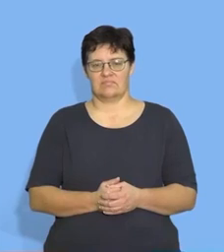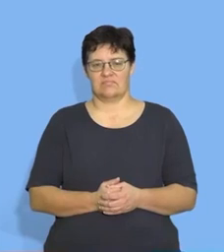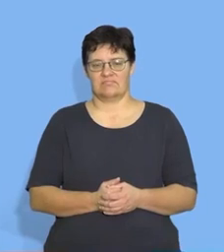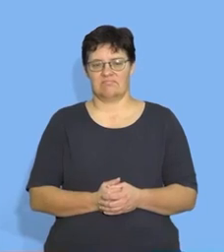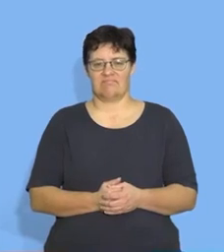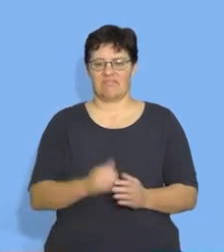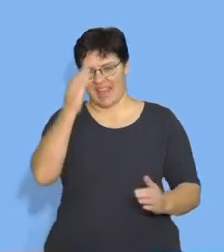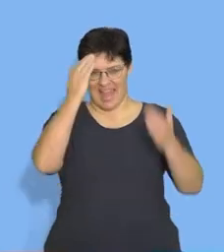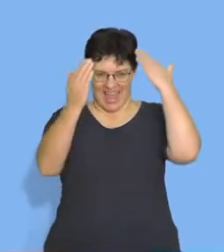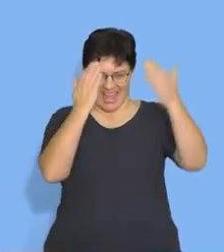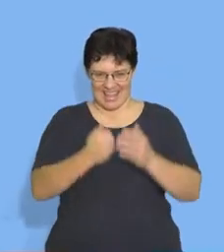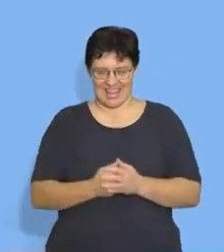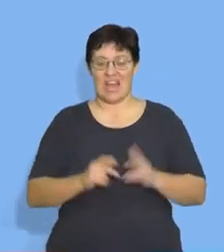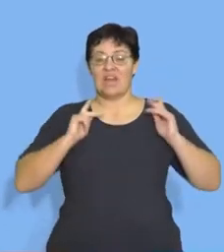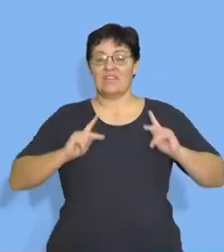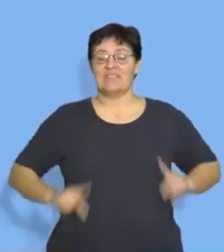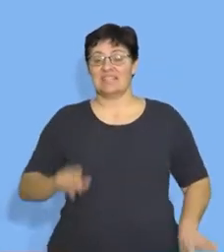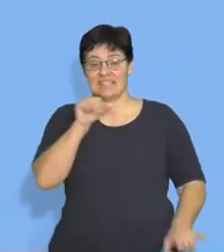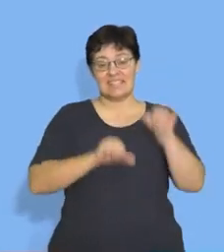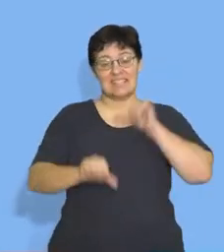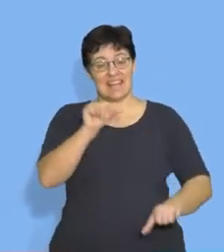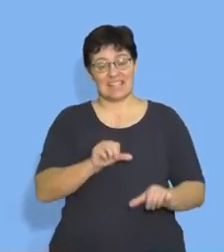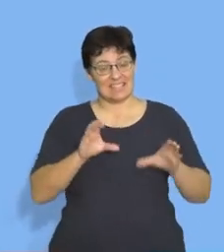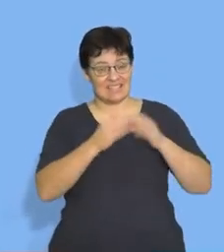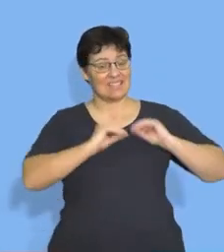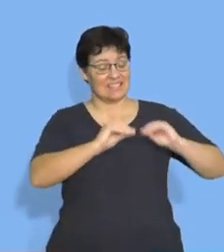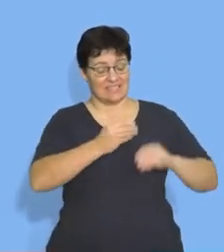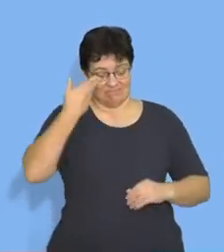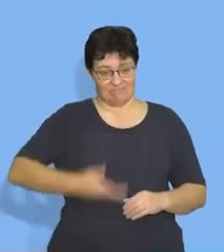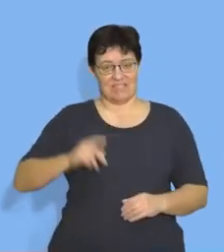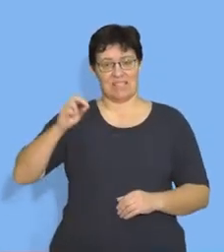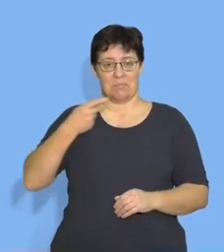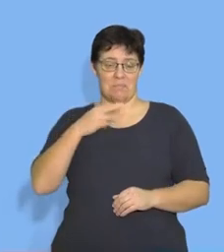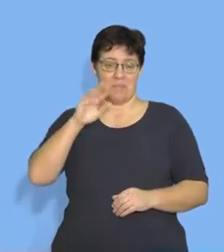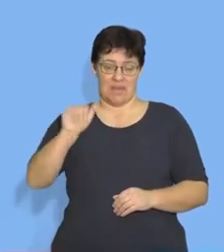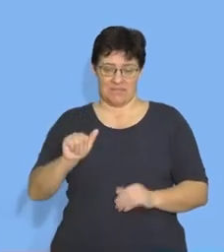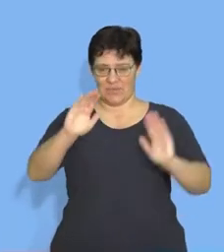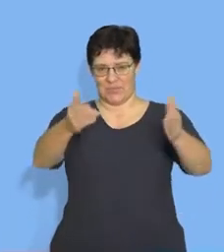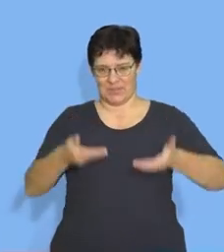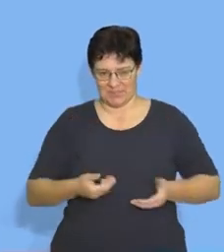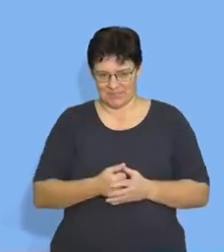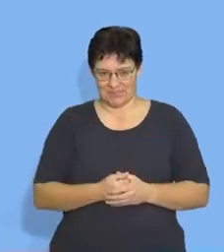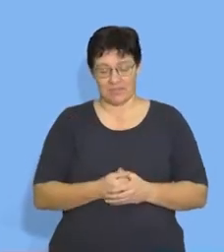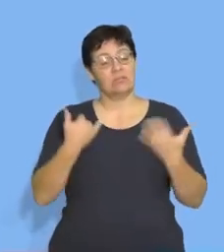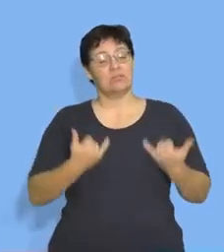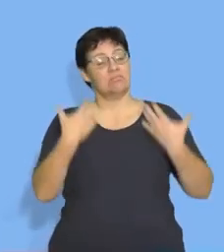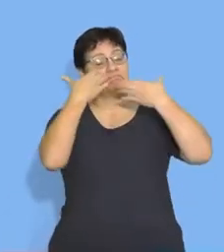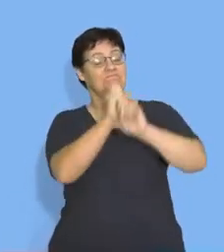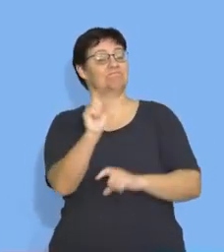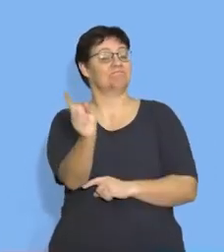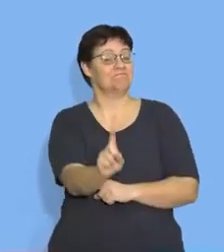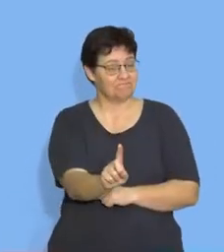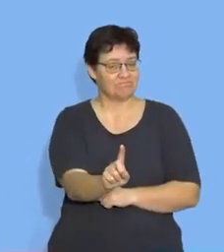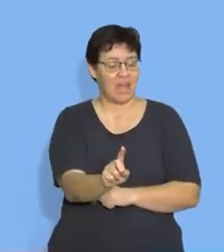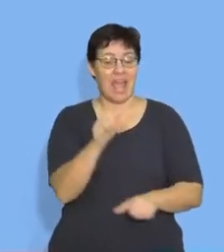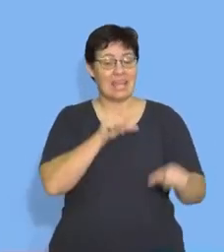Hello and welcome to our physical sciences session. My name is Temba. Today we are focusing our attention on a very exciting part